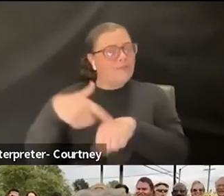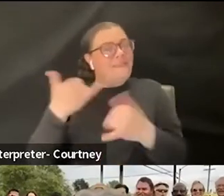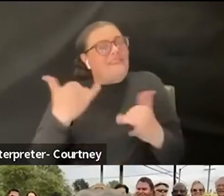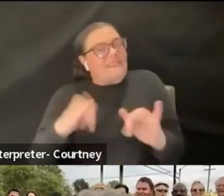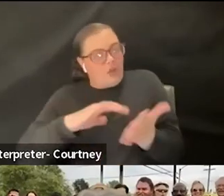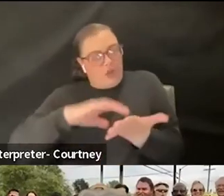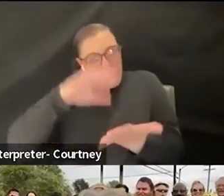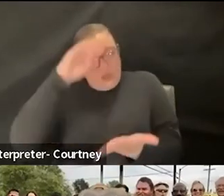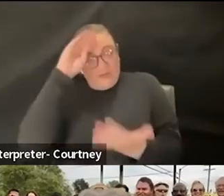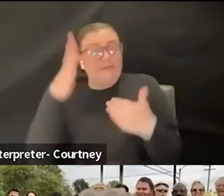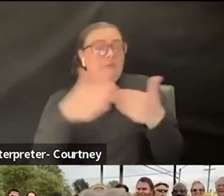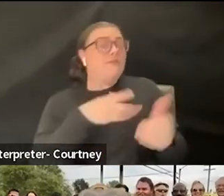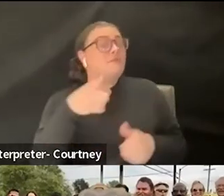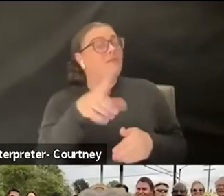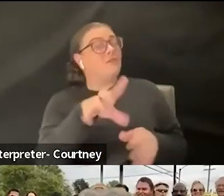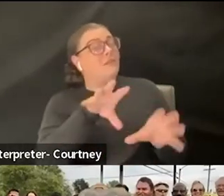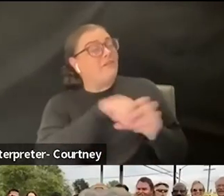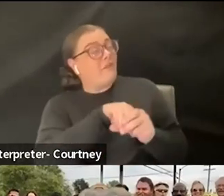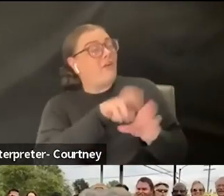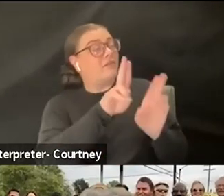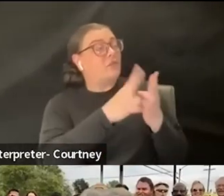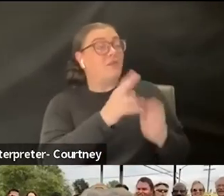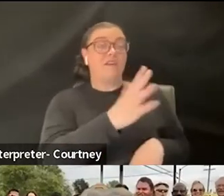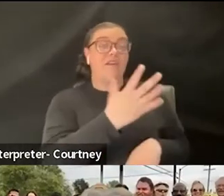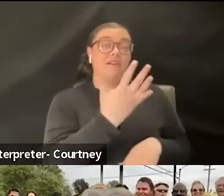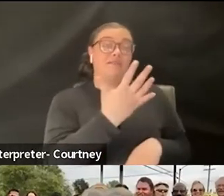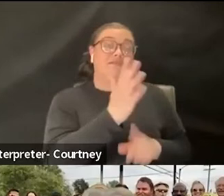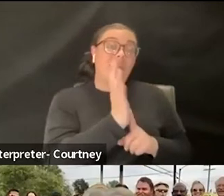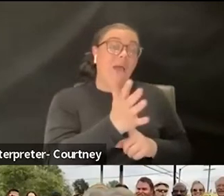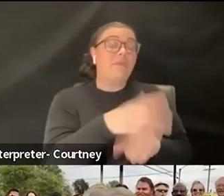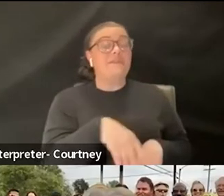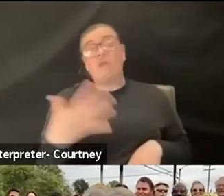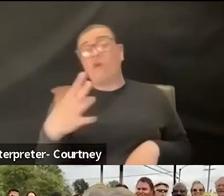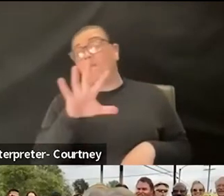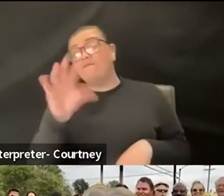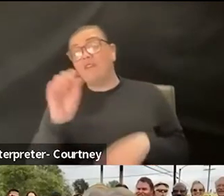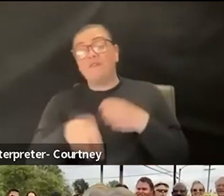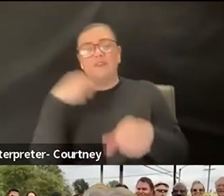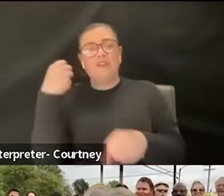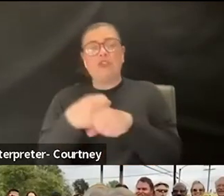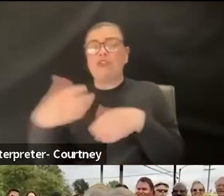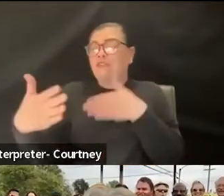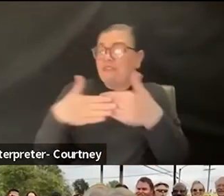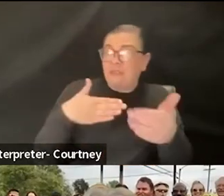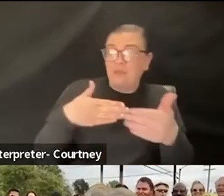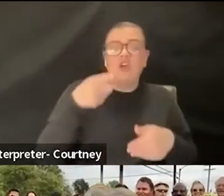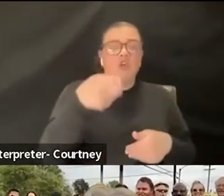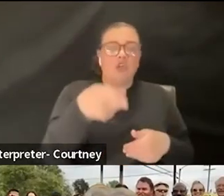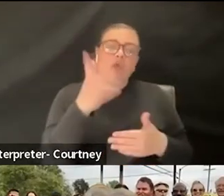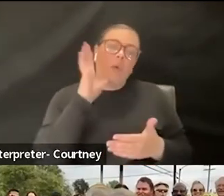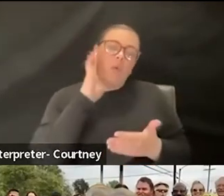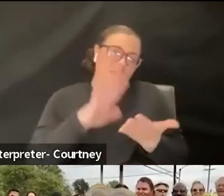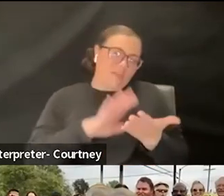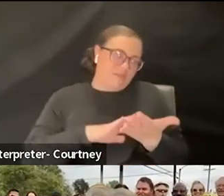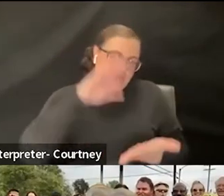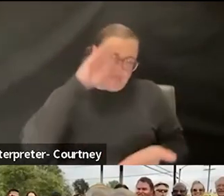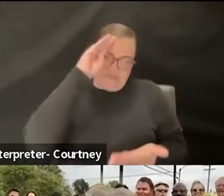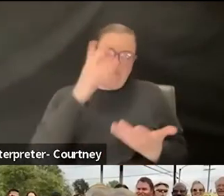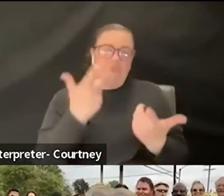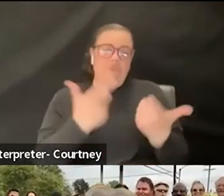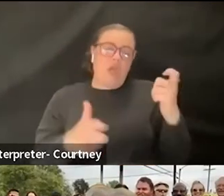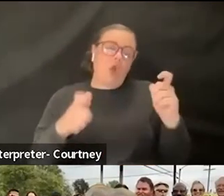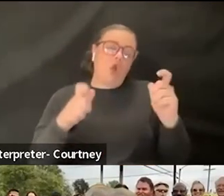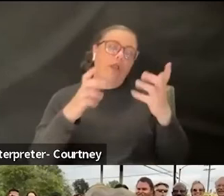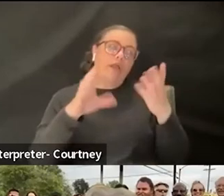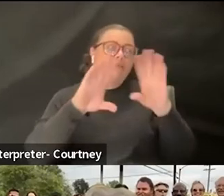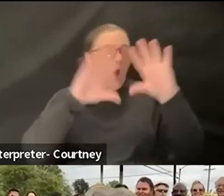orientation and you're going to learn. Even if you get a skosh of what they present to you, you're just going to have a way bigger overview of what the union does and what it doesn't